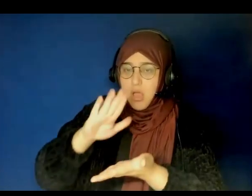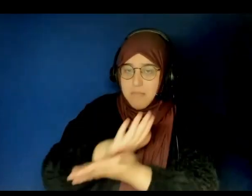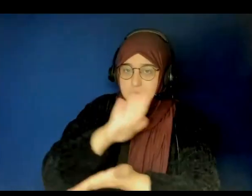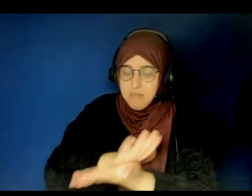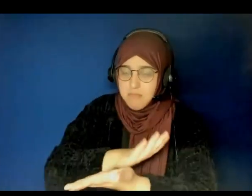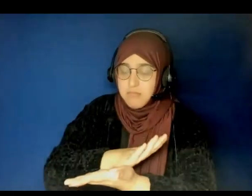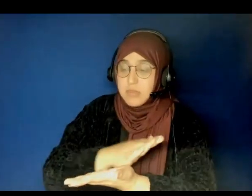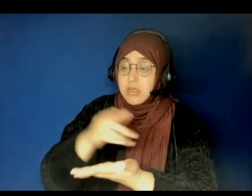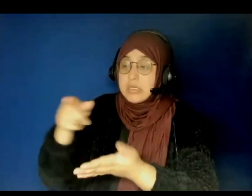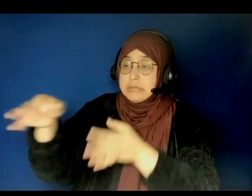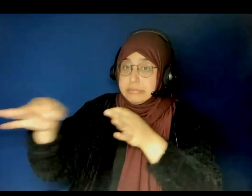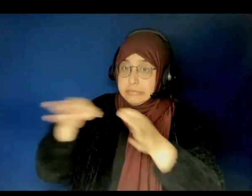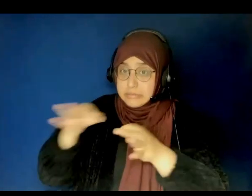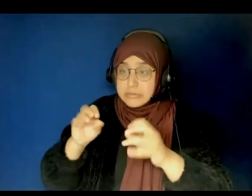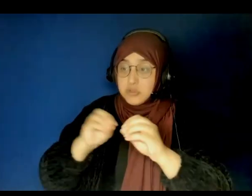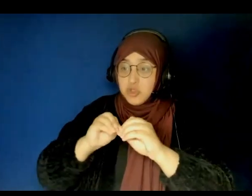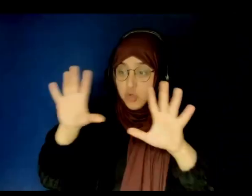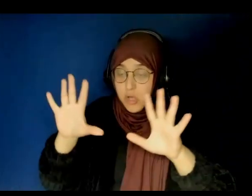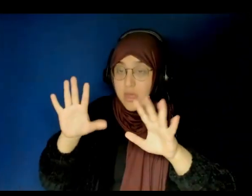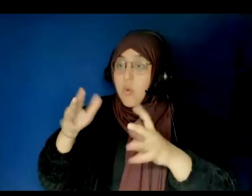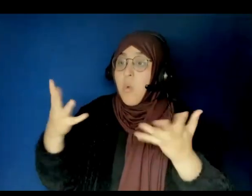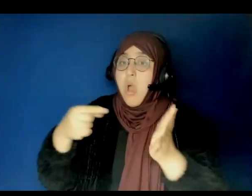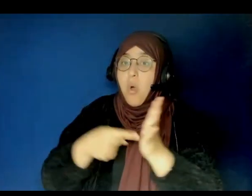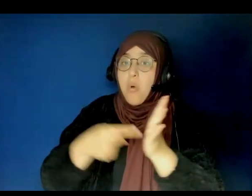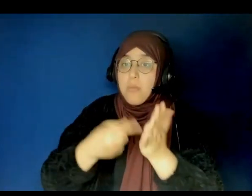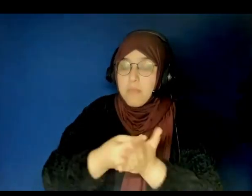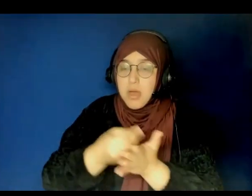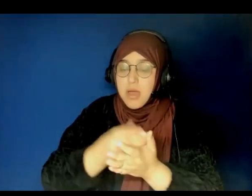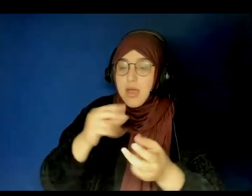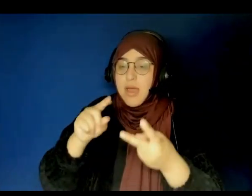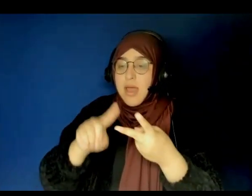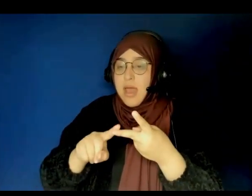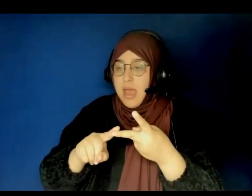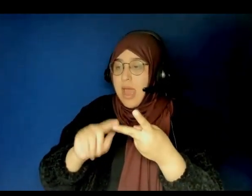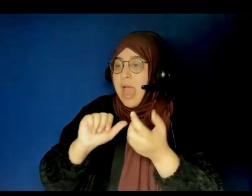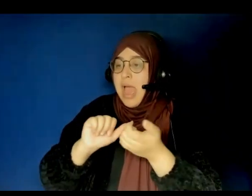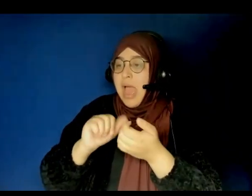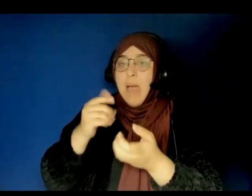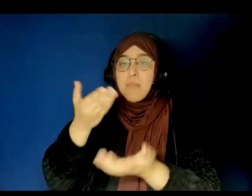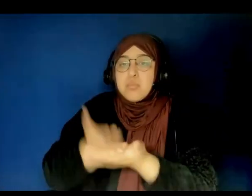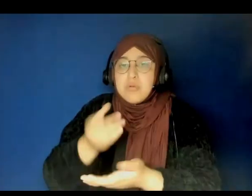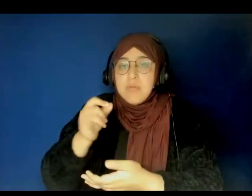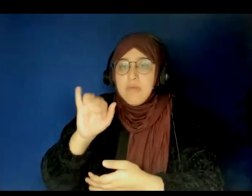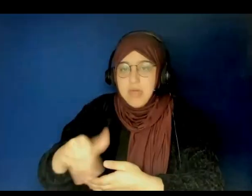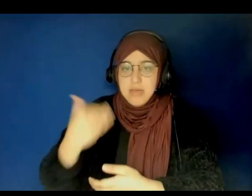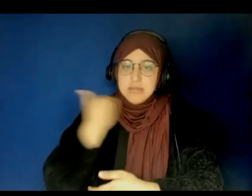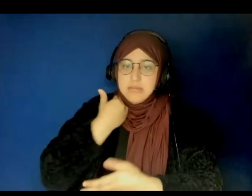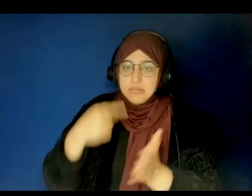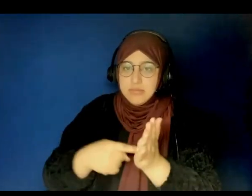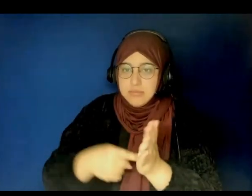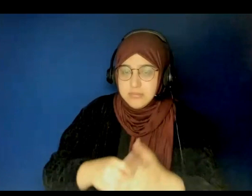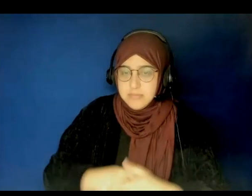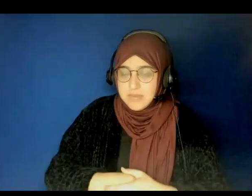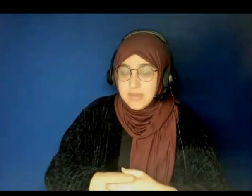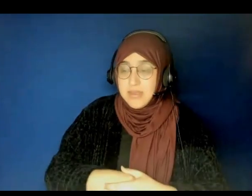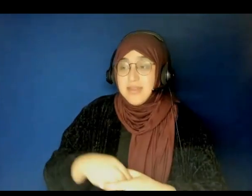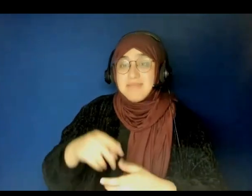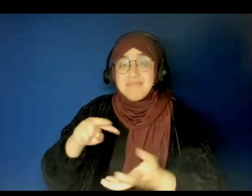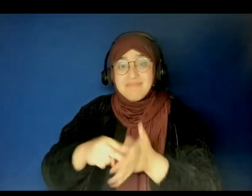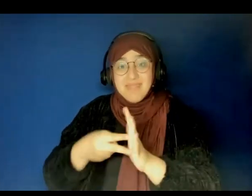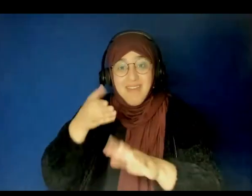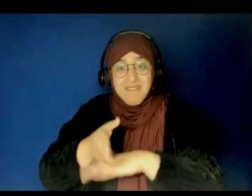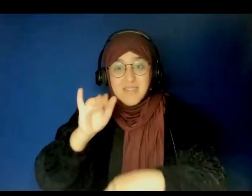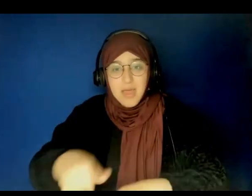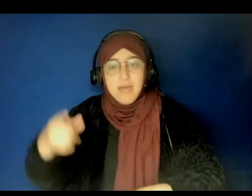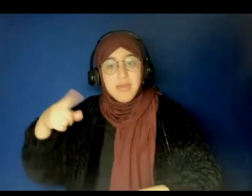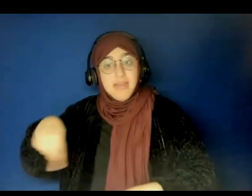and the reason for owing that debt and proof of it. After that, they have to contact you by mail,